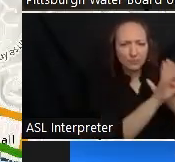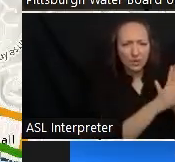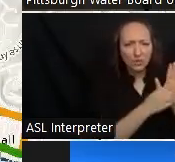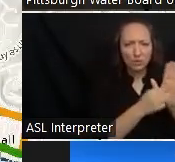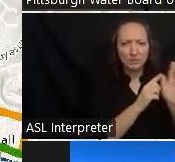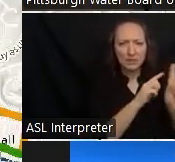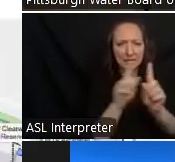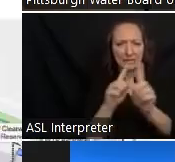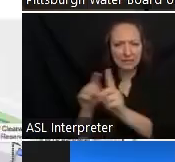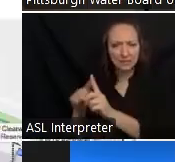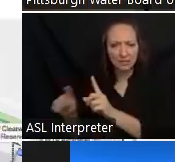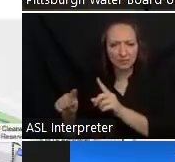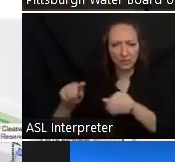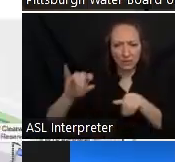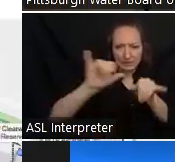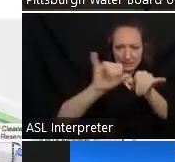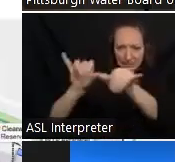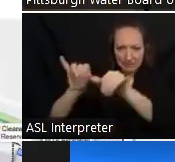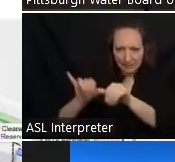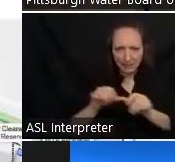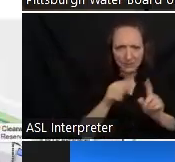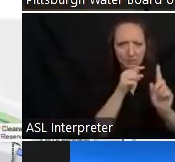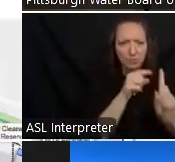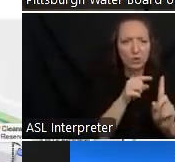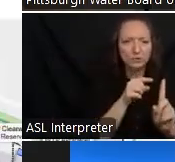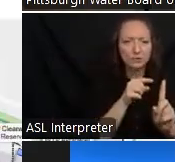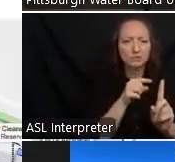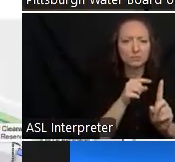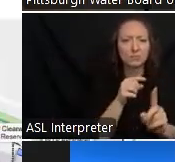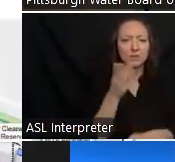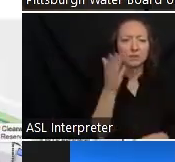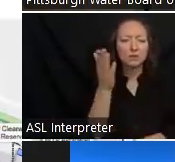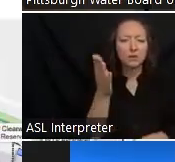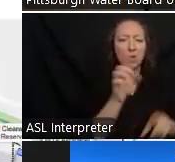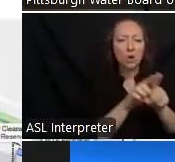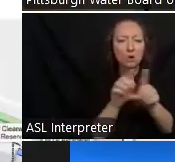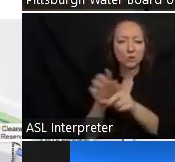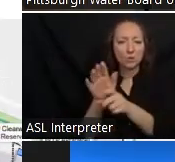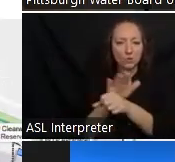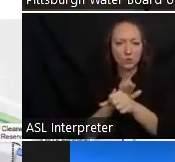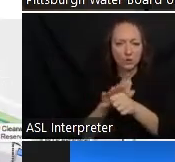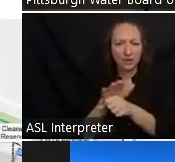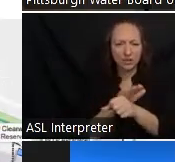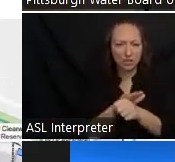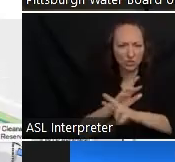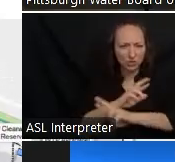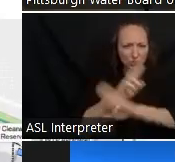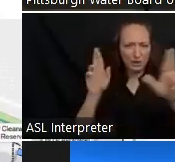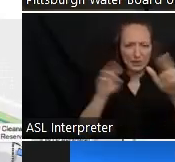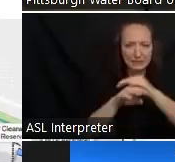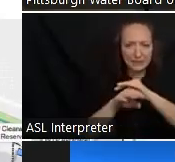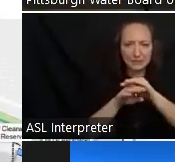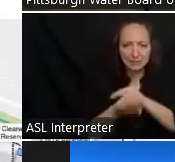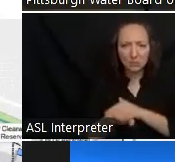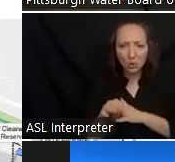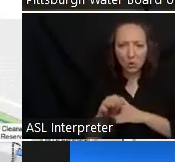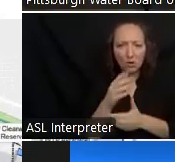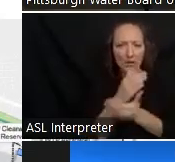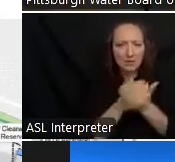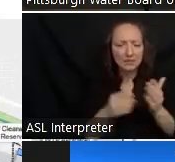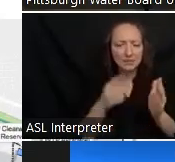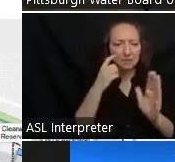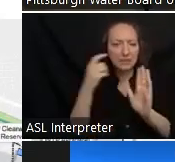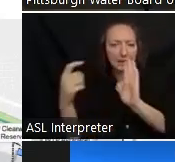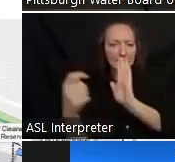establishments. This next graphic here shows our distribution system color-coded to those different pressure districts that we serve that I